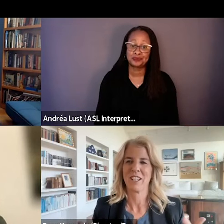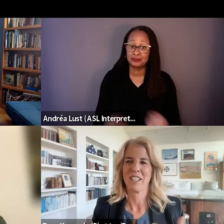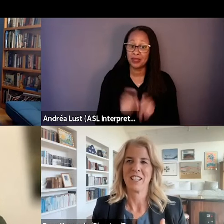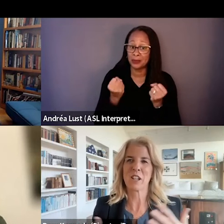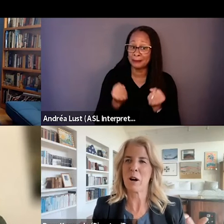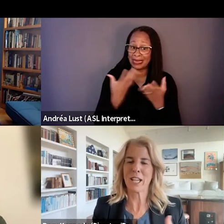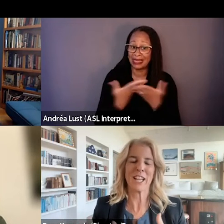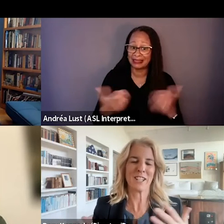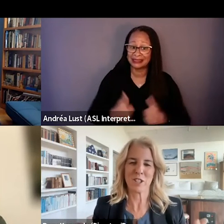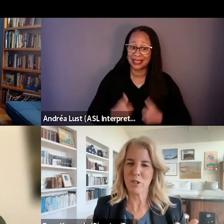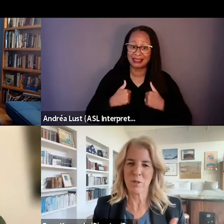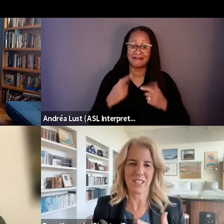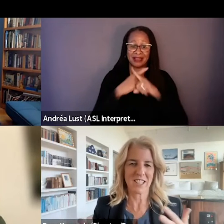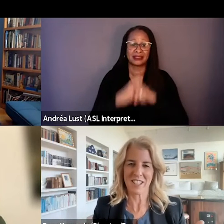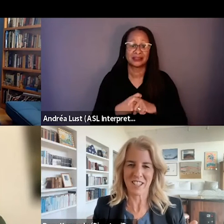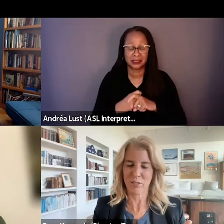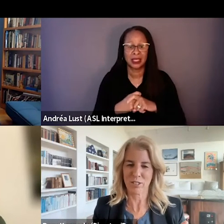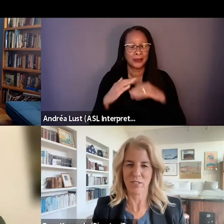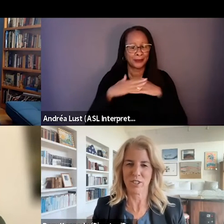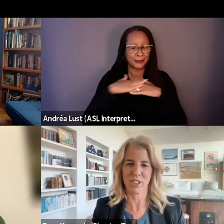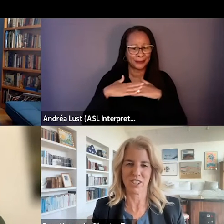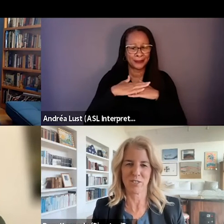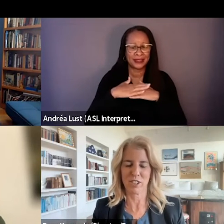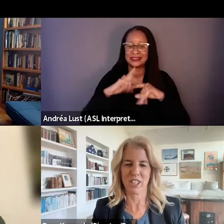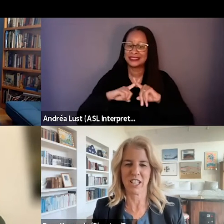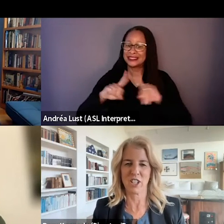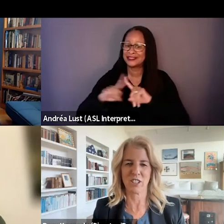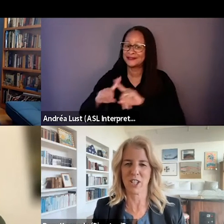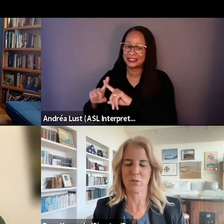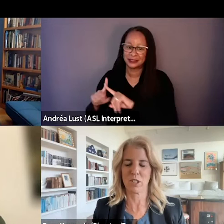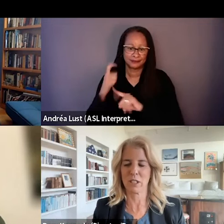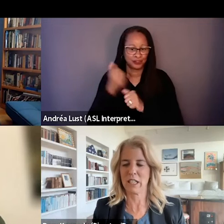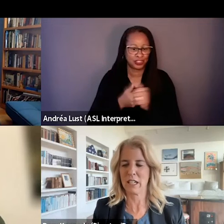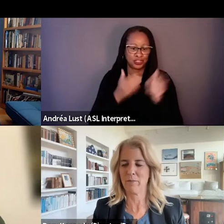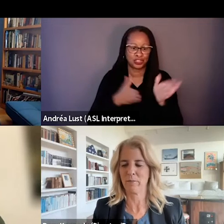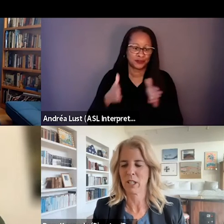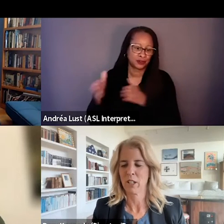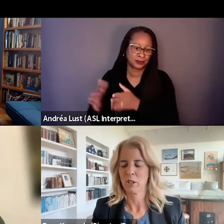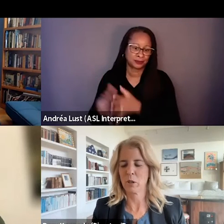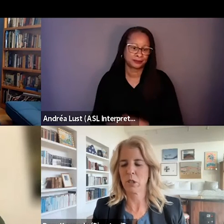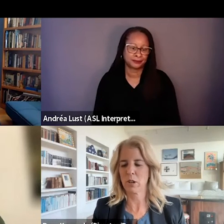life, it's complicated, it's nuanced, it's different for each individual. So we tried